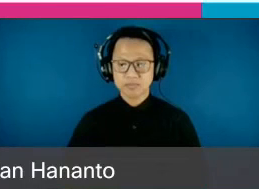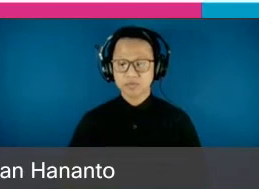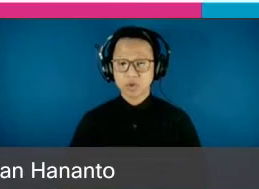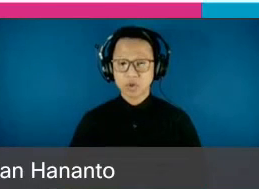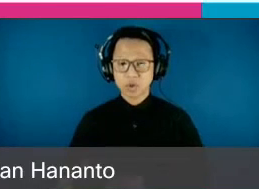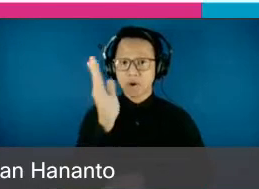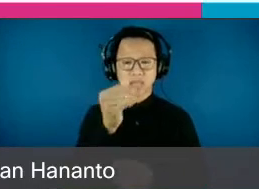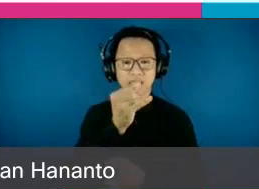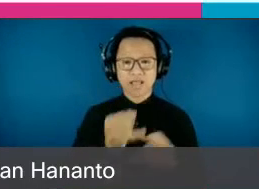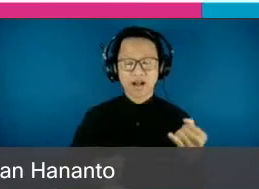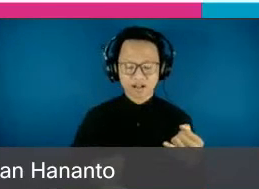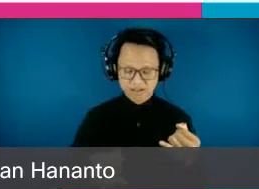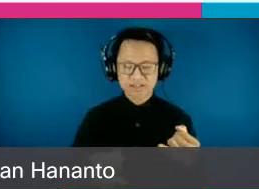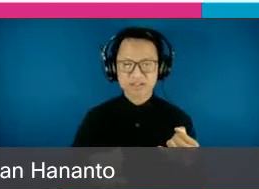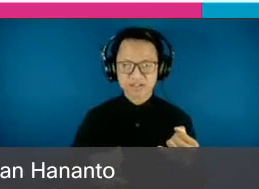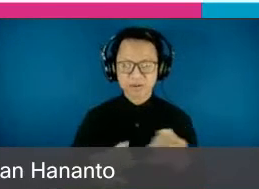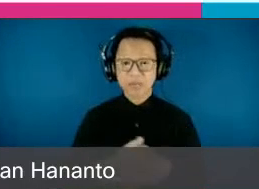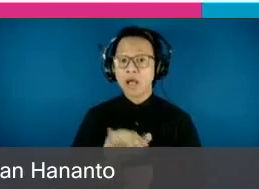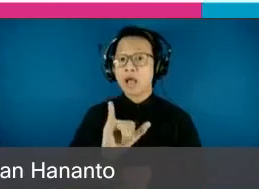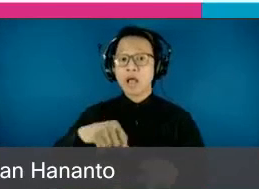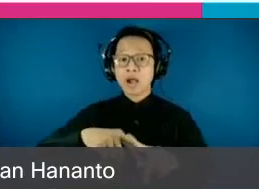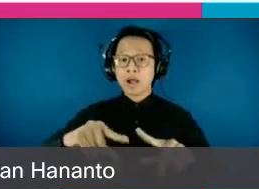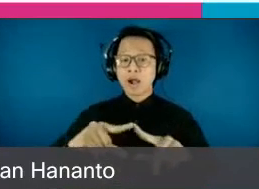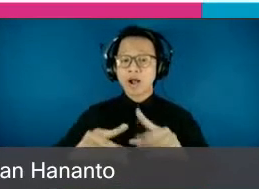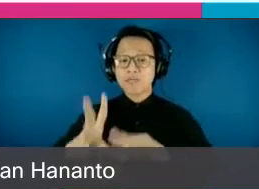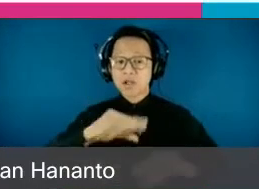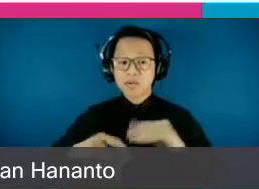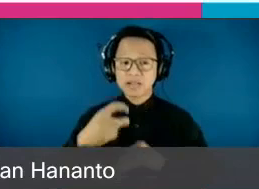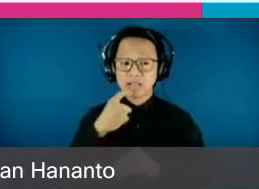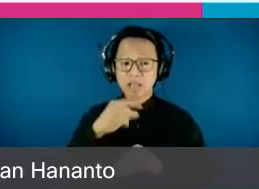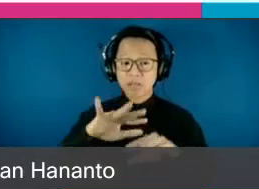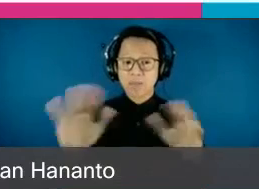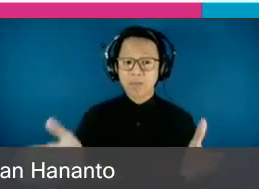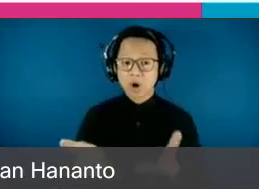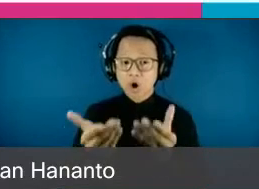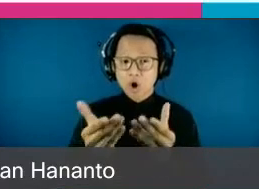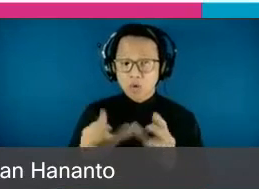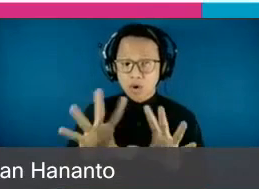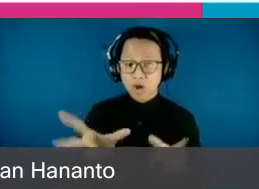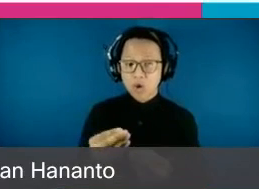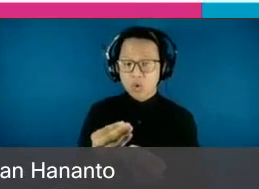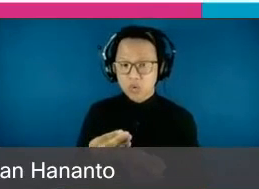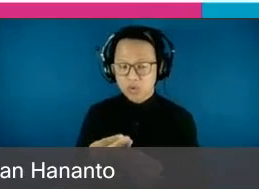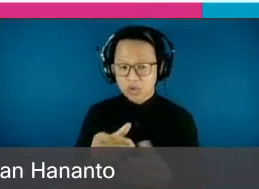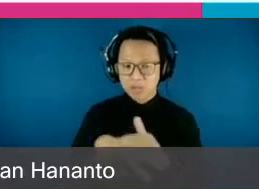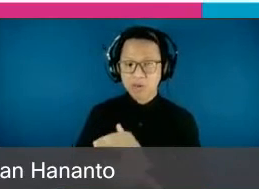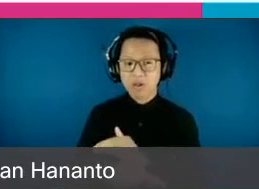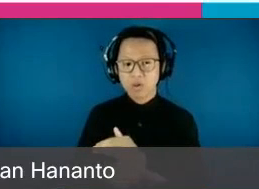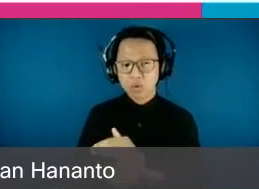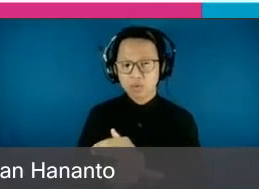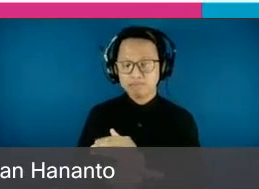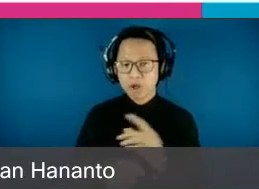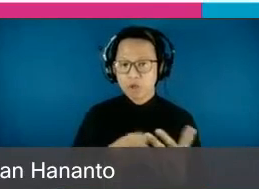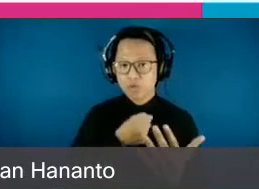presentation. And Ika is going to be discussing building the inclusive and sustainable development through media advocacy. Over to you,